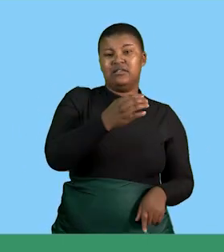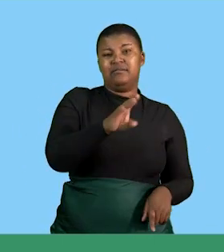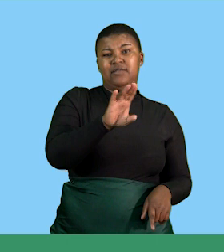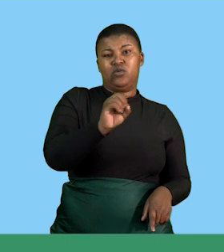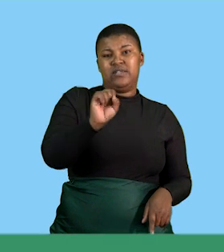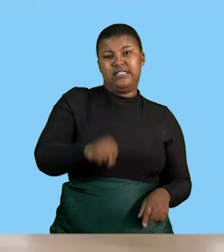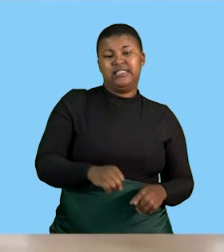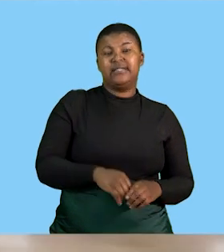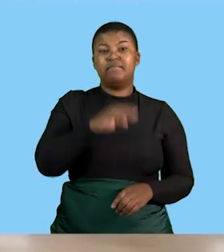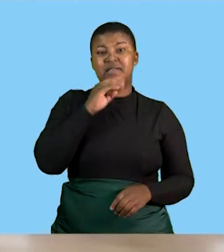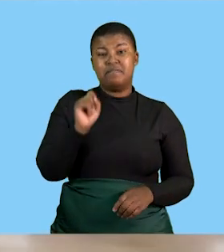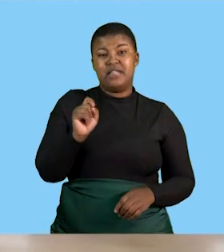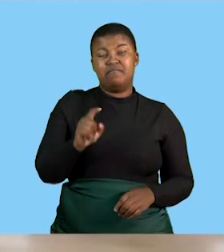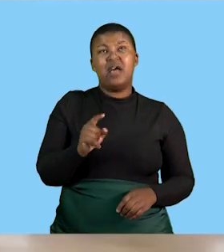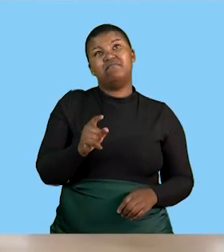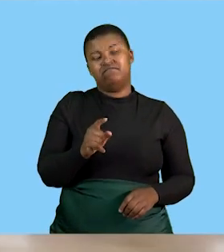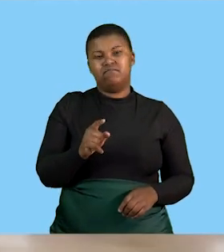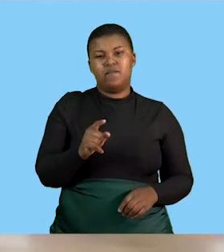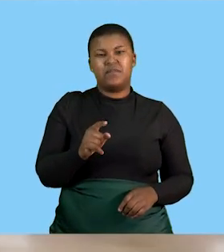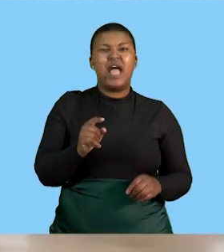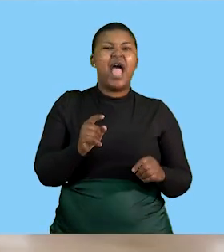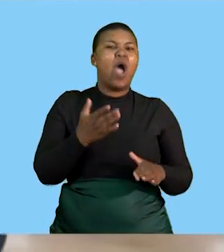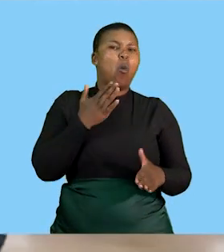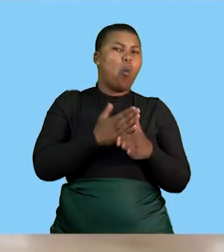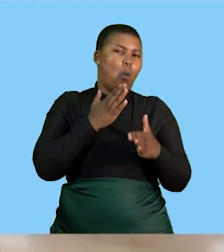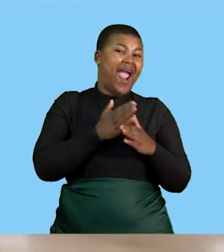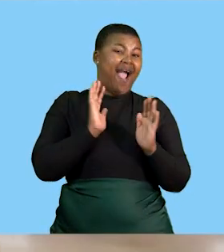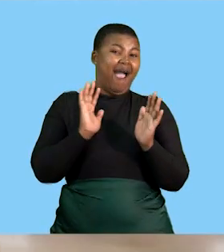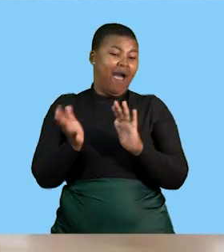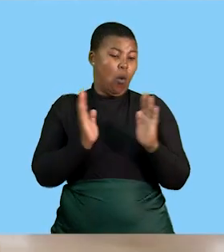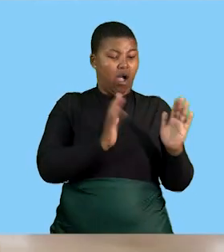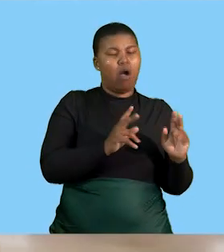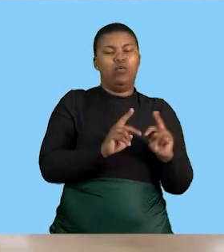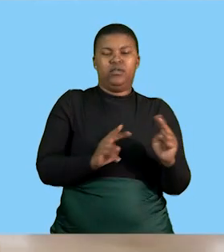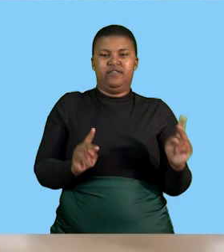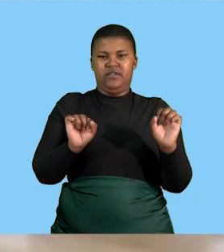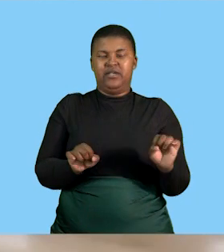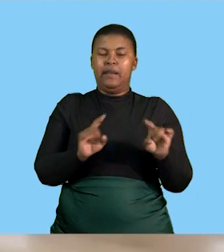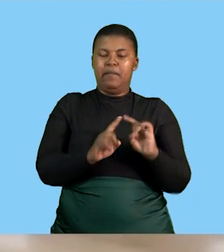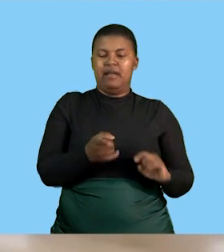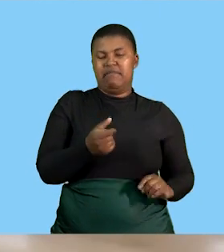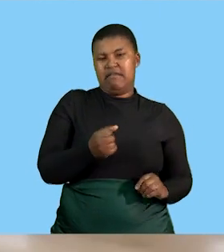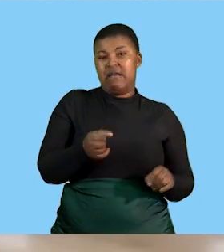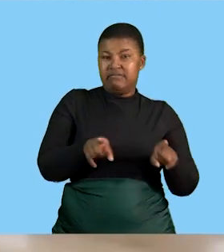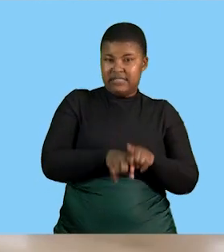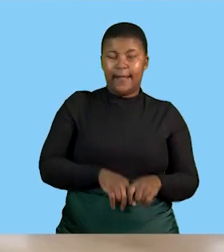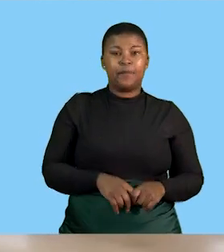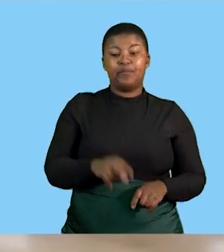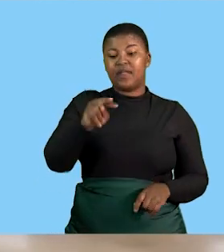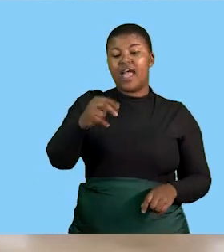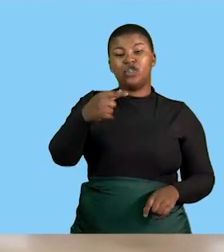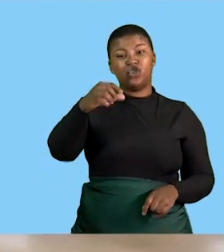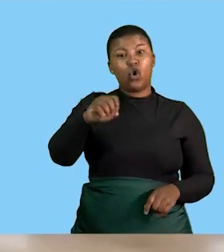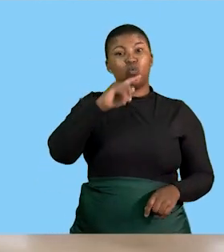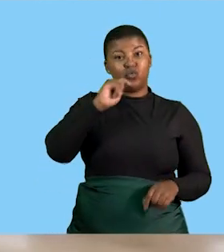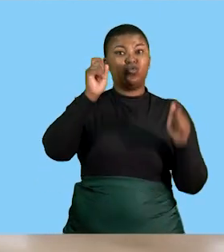Where they operate is only what's different. So NGOs are bigger organizations. They also focus